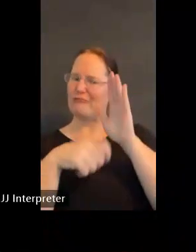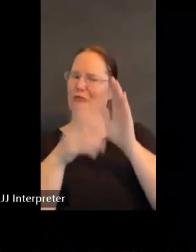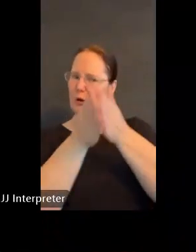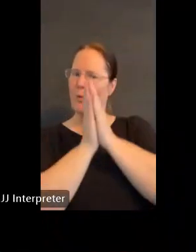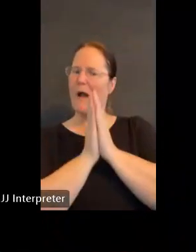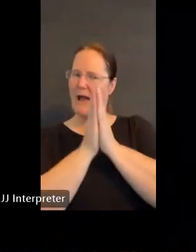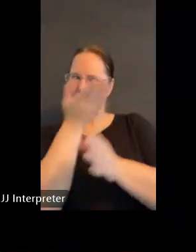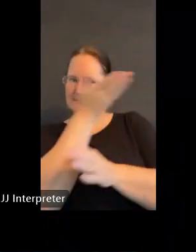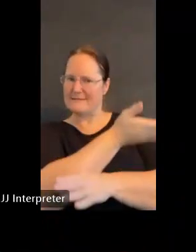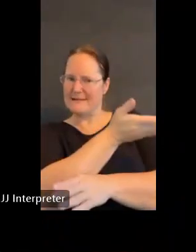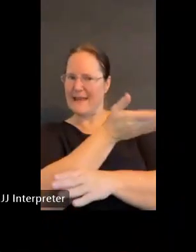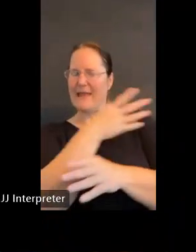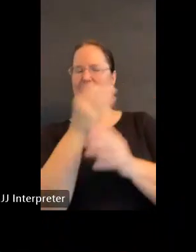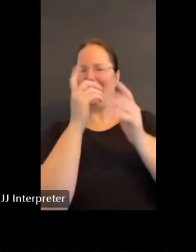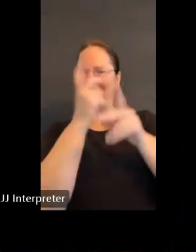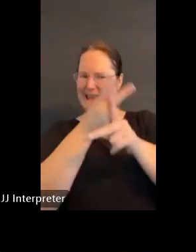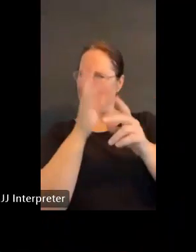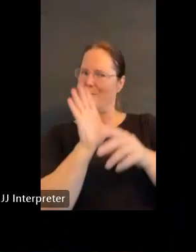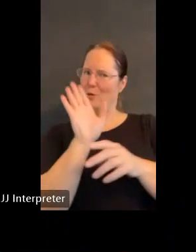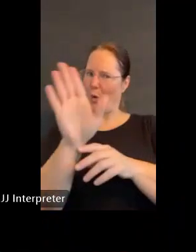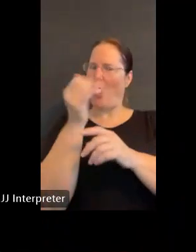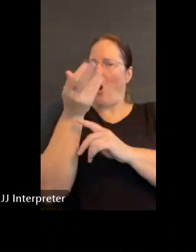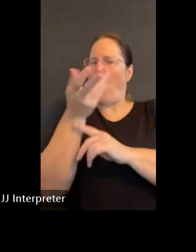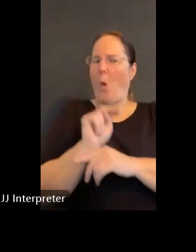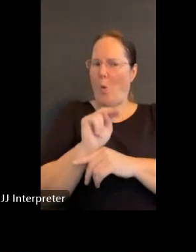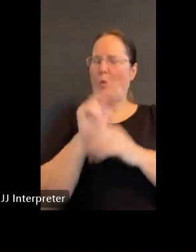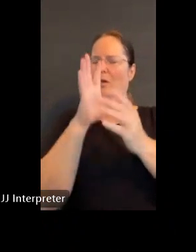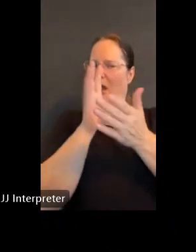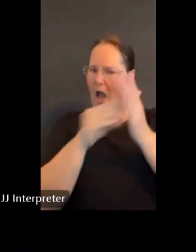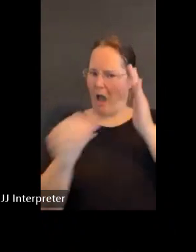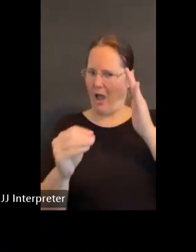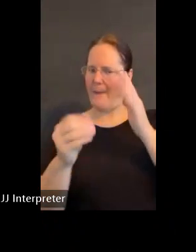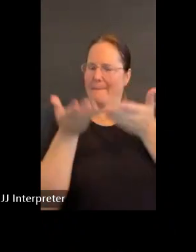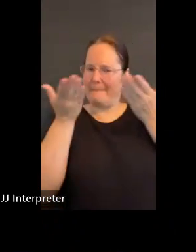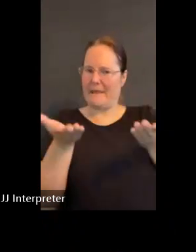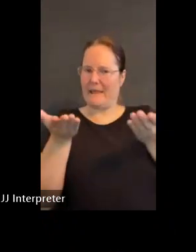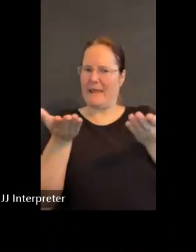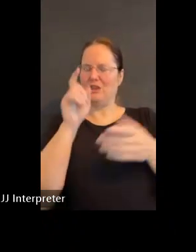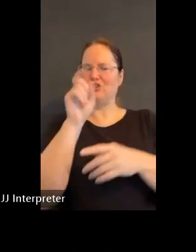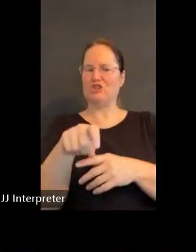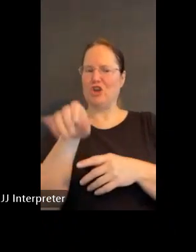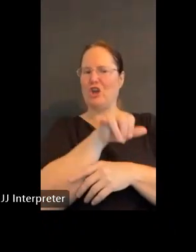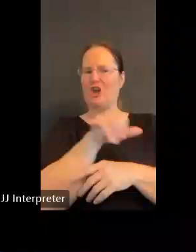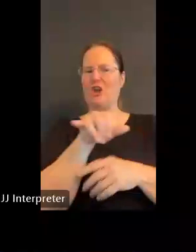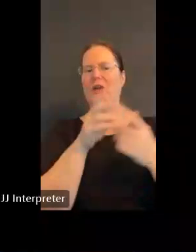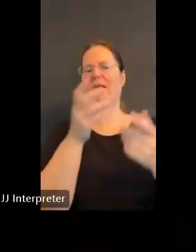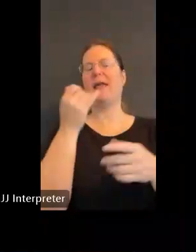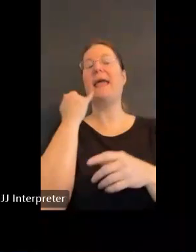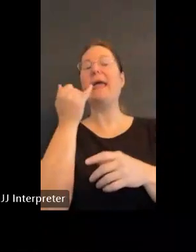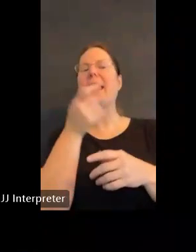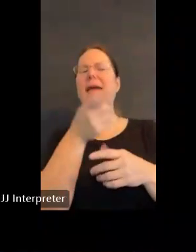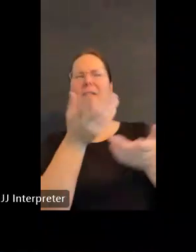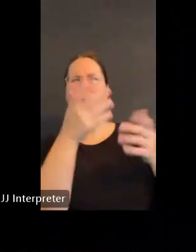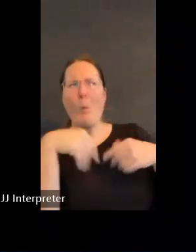correspondence, so that way you have it for your records. Following up with your housing provider if you don't receive that timely